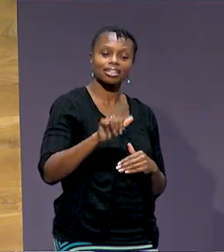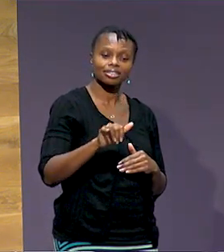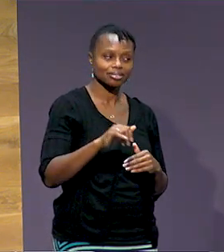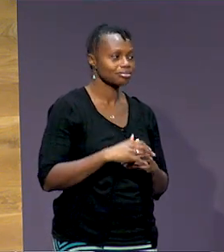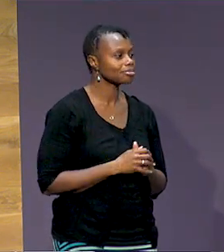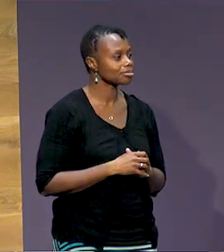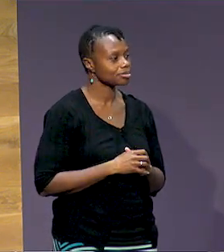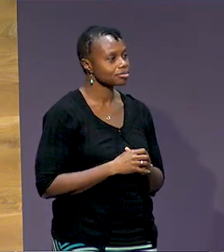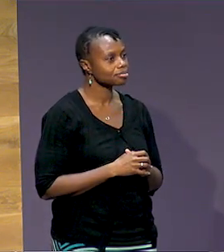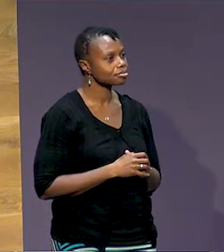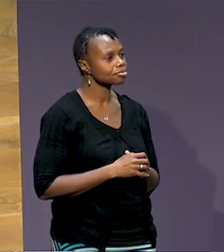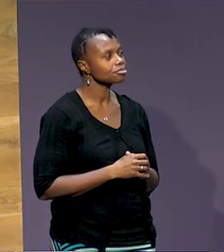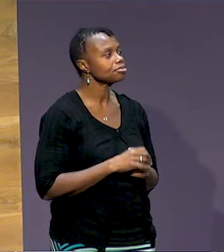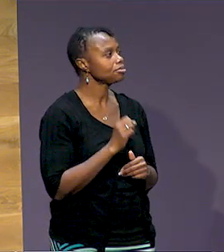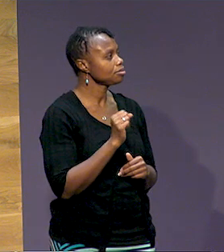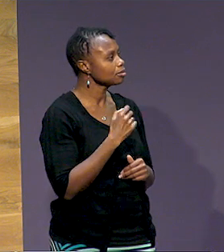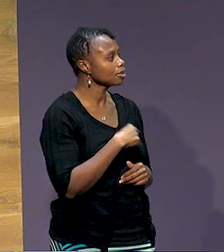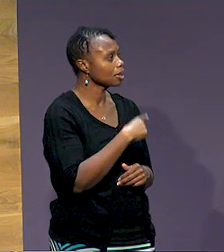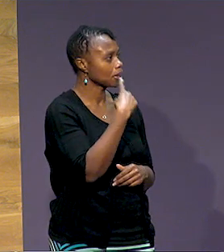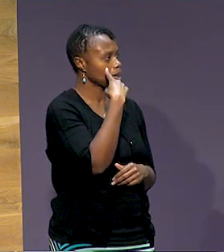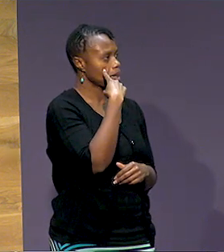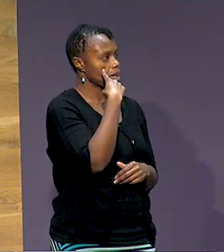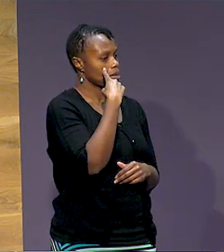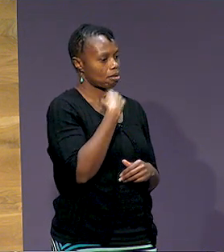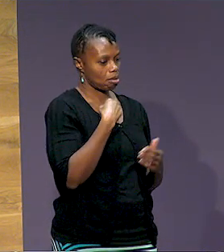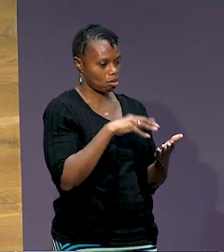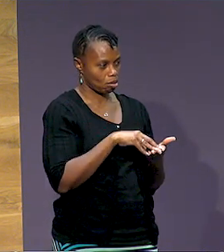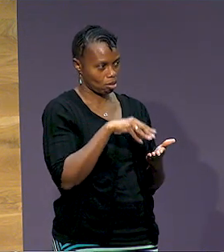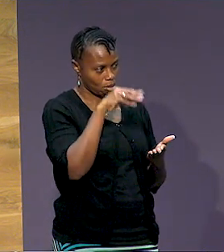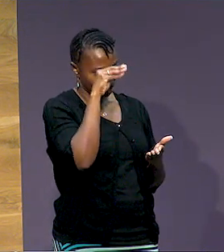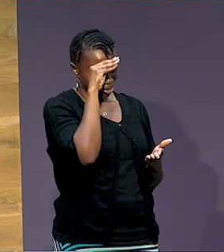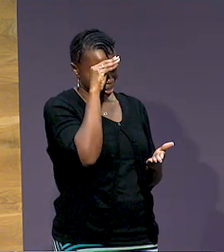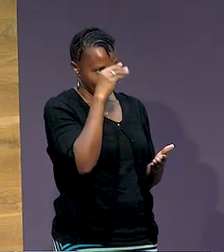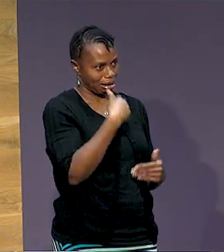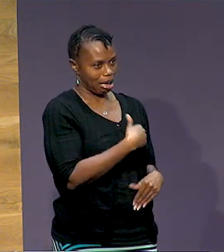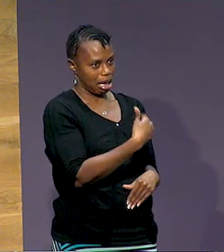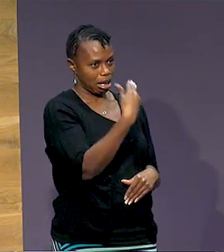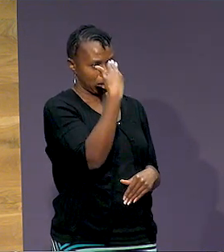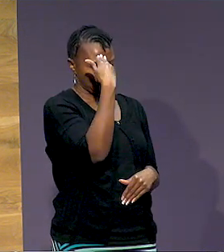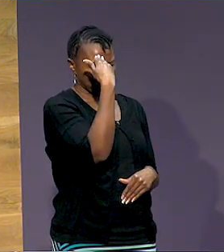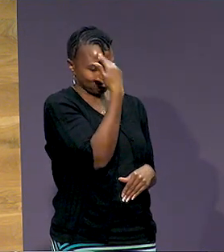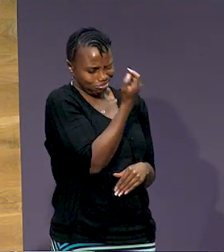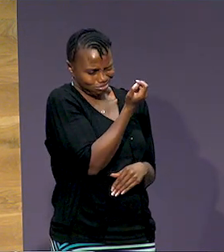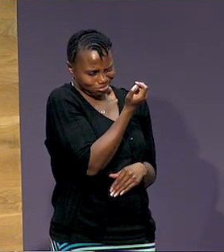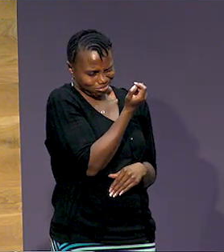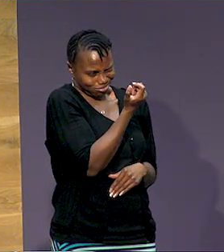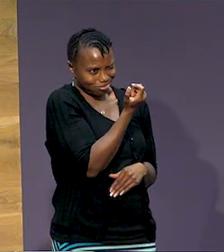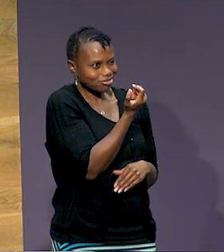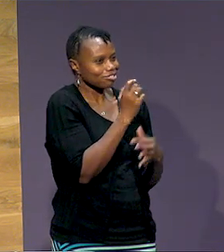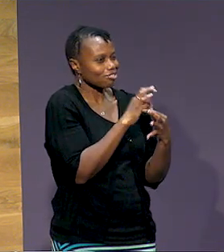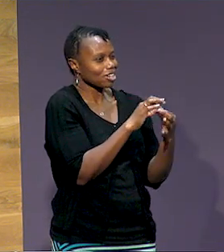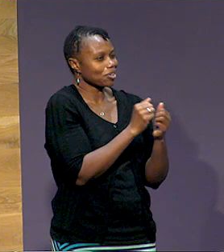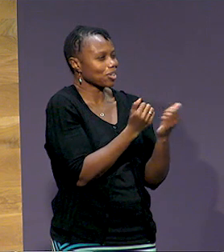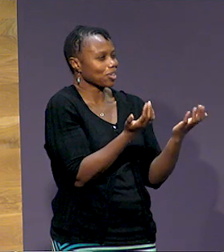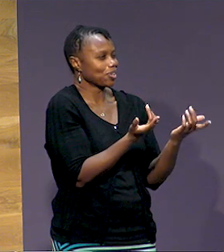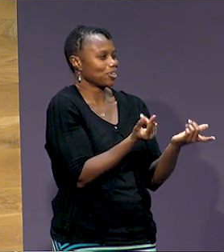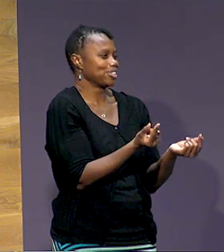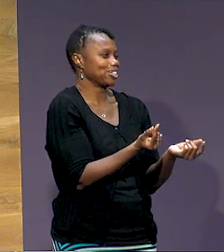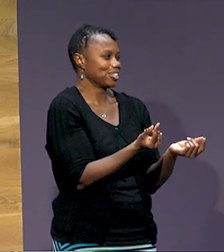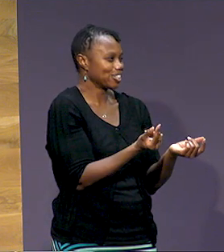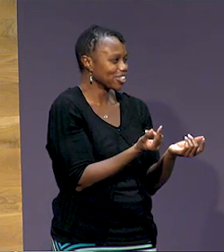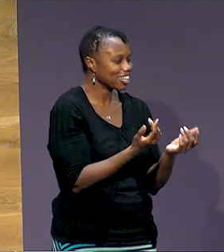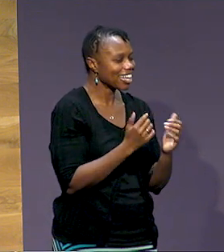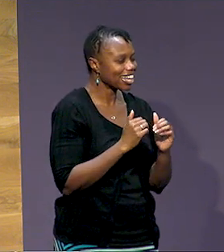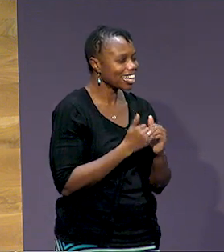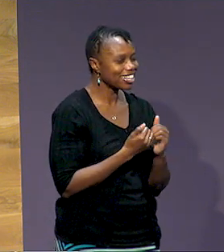Yeah, I think I learned that I knew so very little about what I wanted to do when I tried to